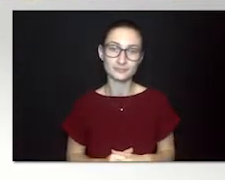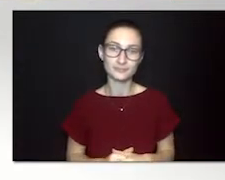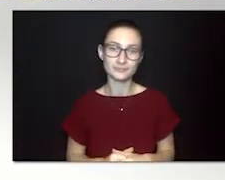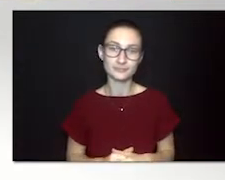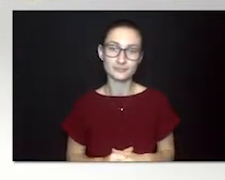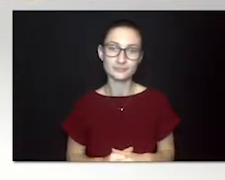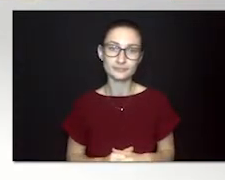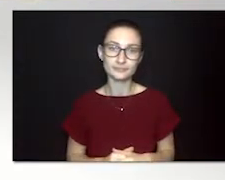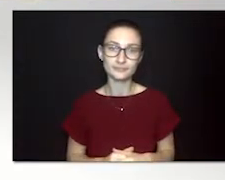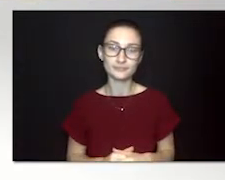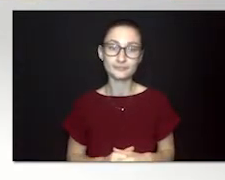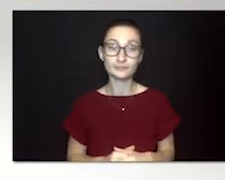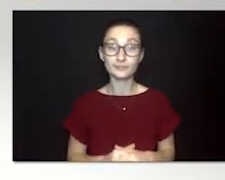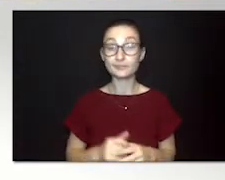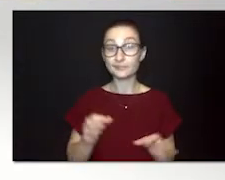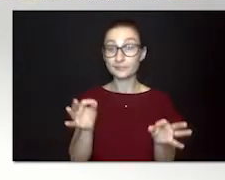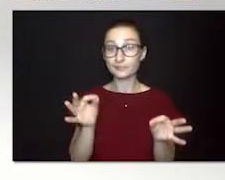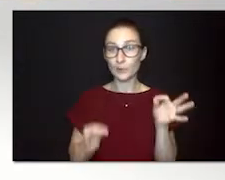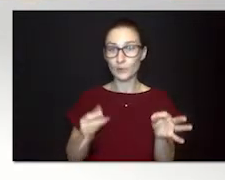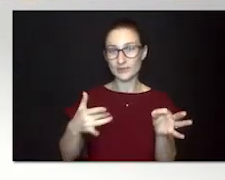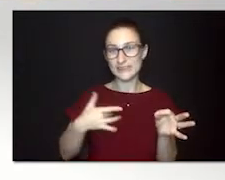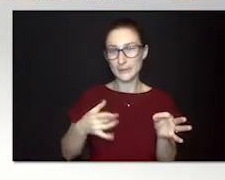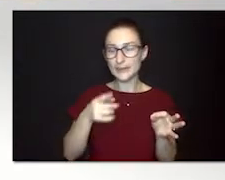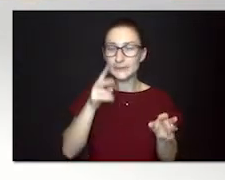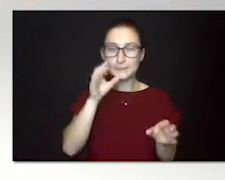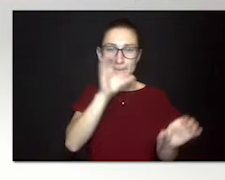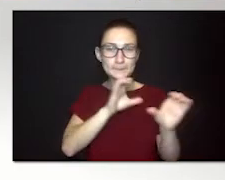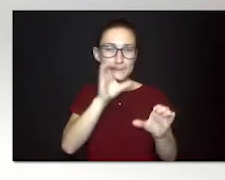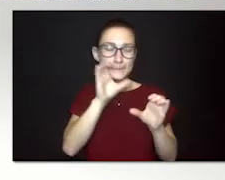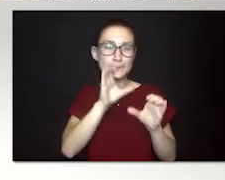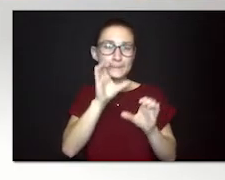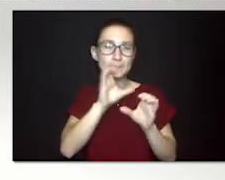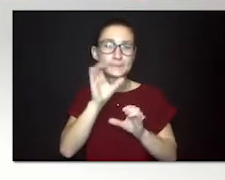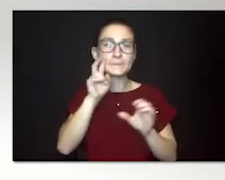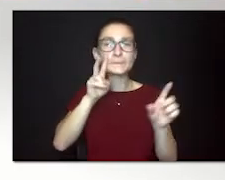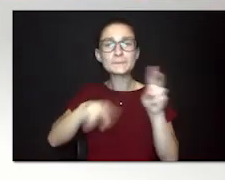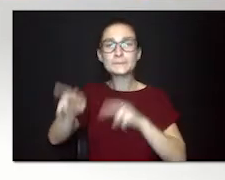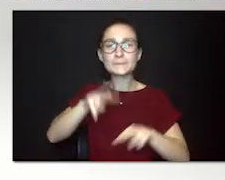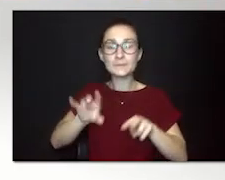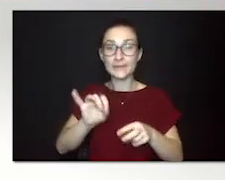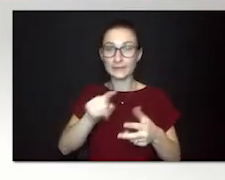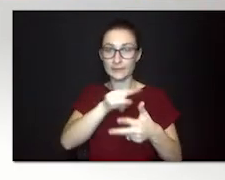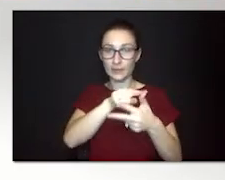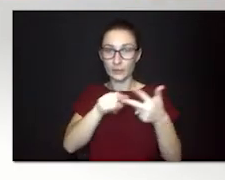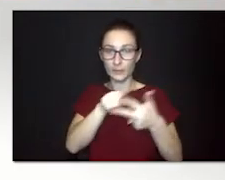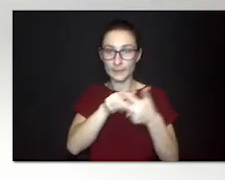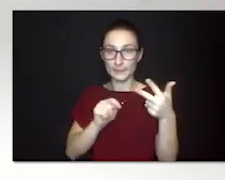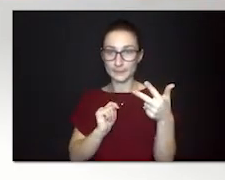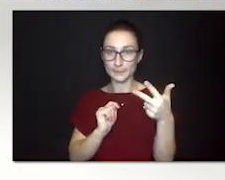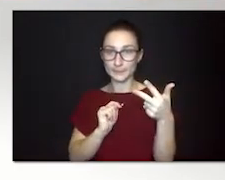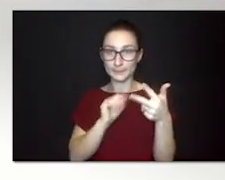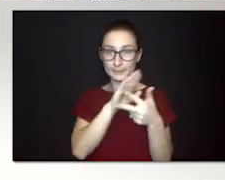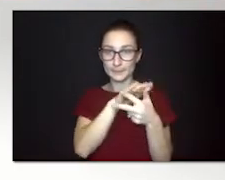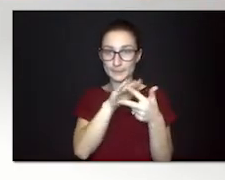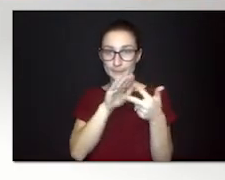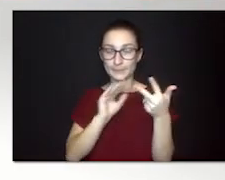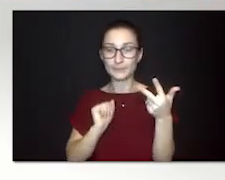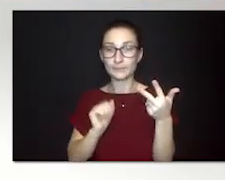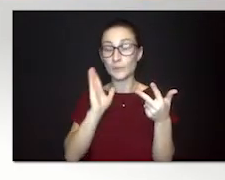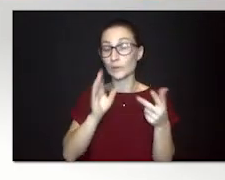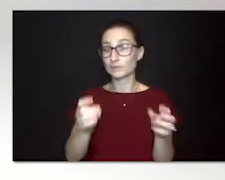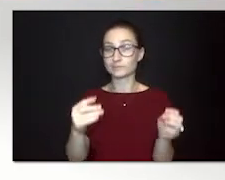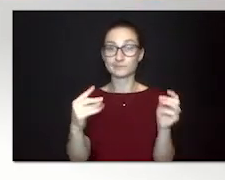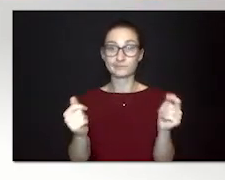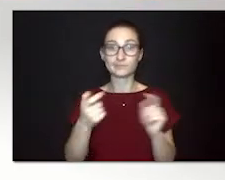things, but usually the courts are really looking for the first three. And so that would automatically disqualify someone from being